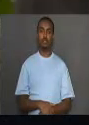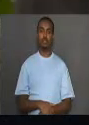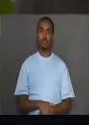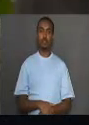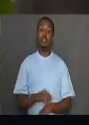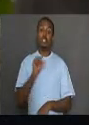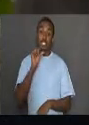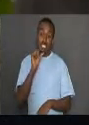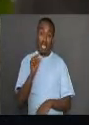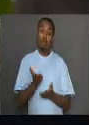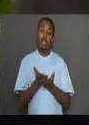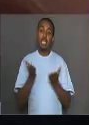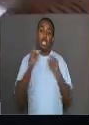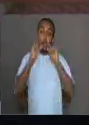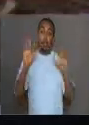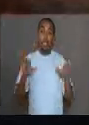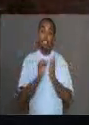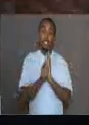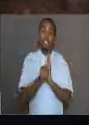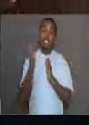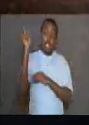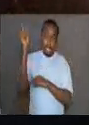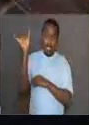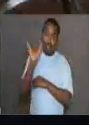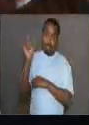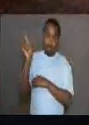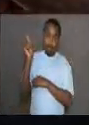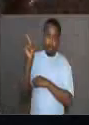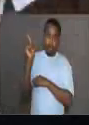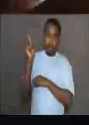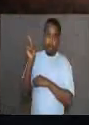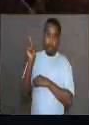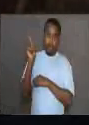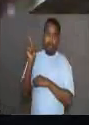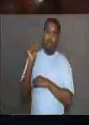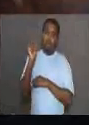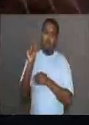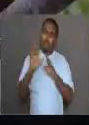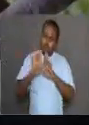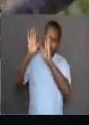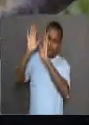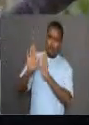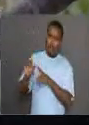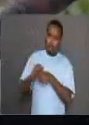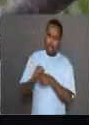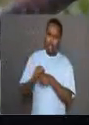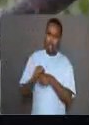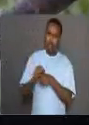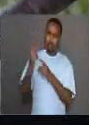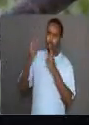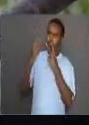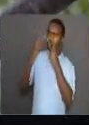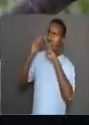In some cases, birds, such as these ones, exhibit some very strange practices to get